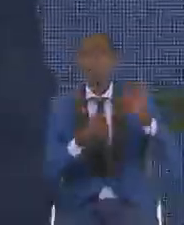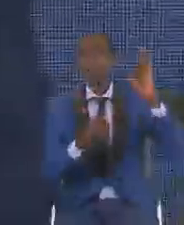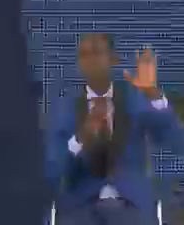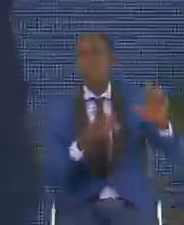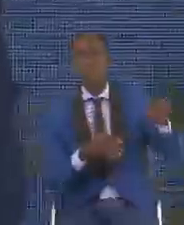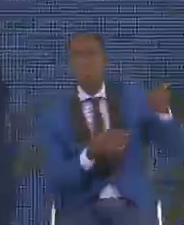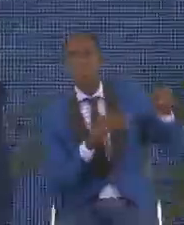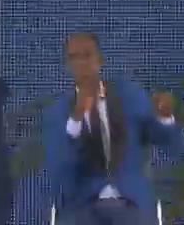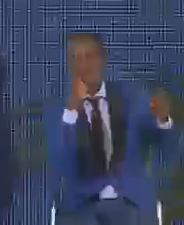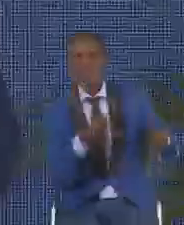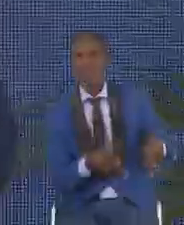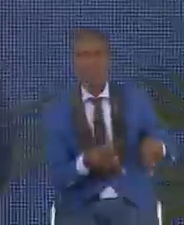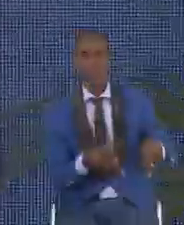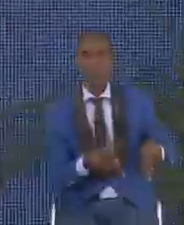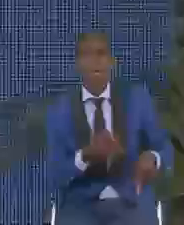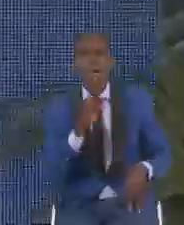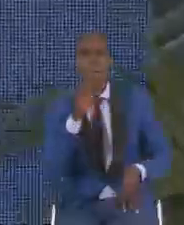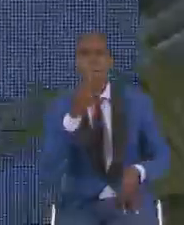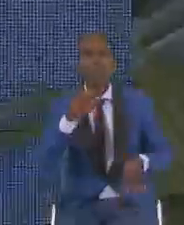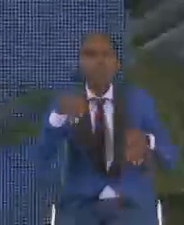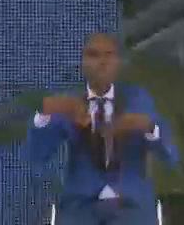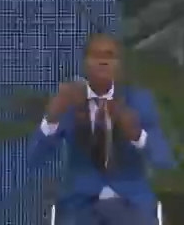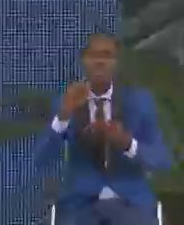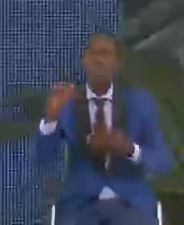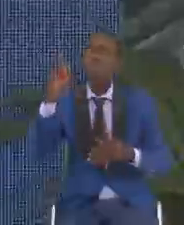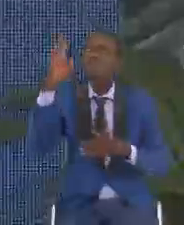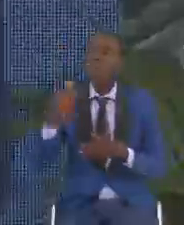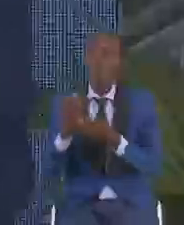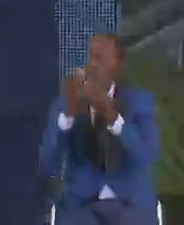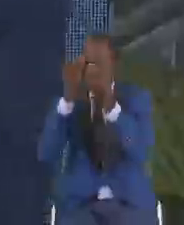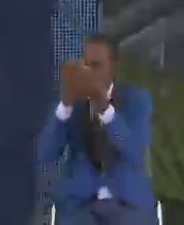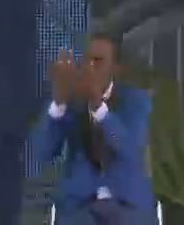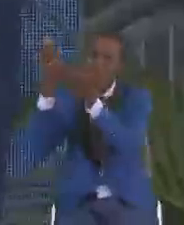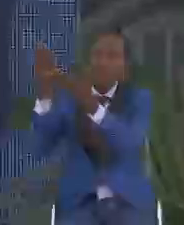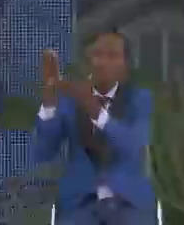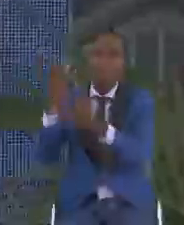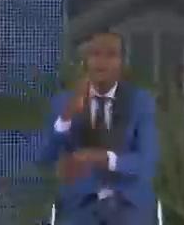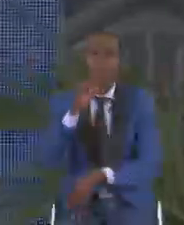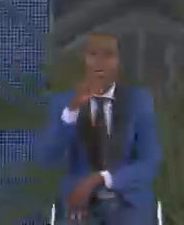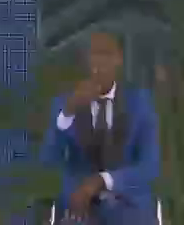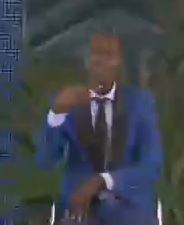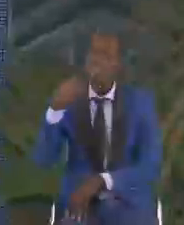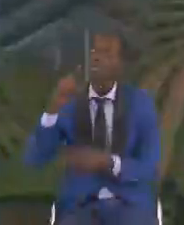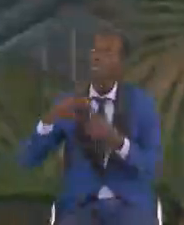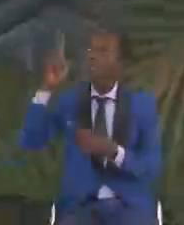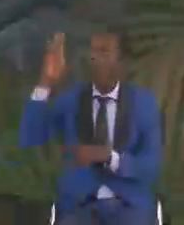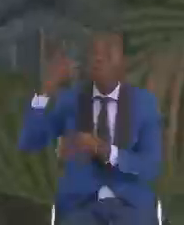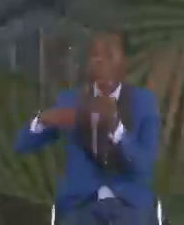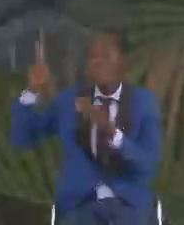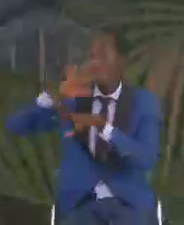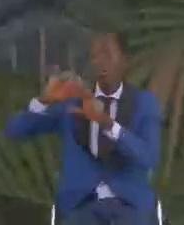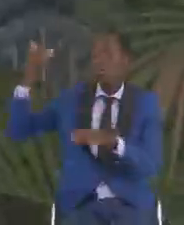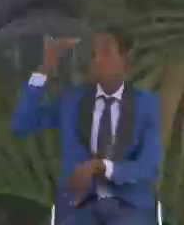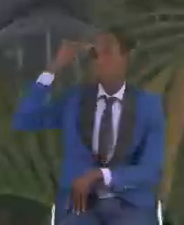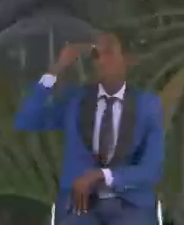so-and-so. Are you giving God information? You are telling God what he didn't know. Good